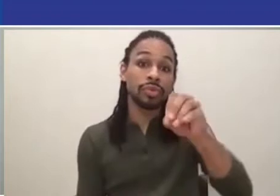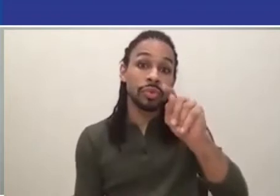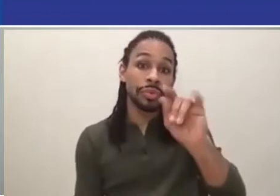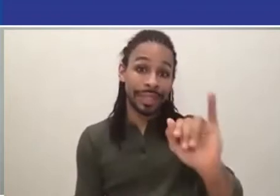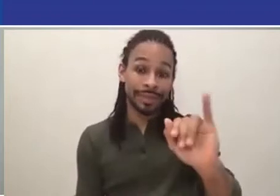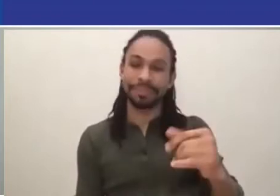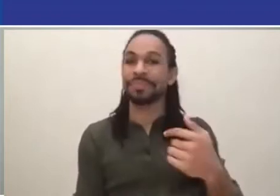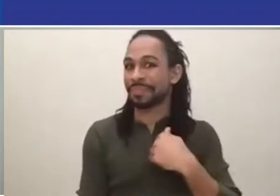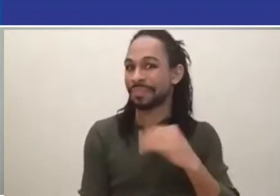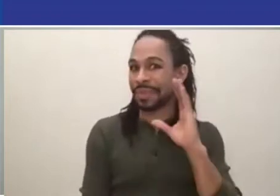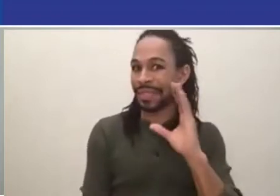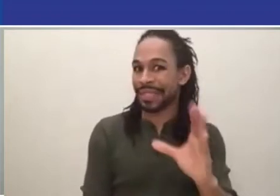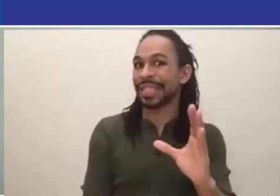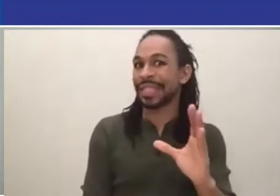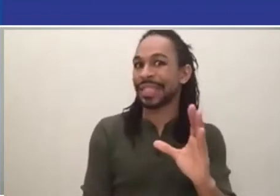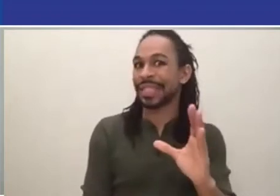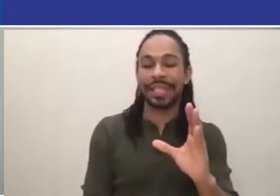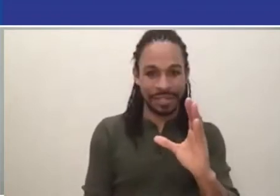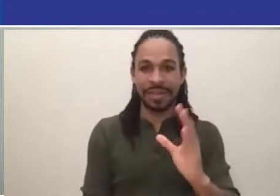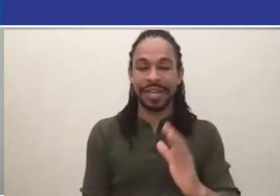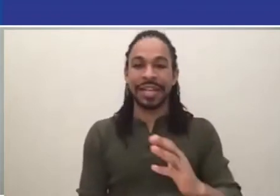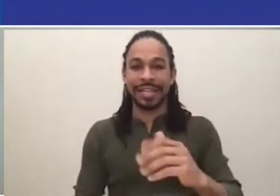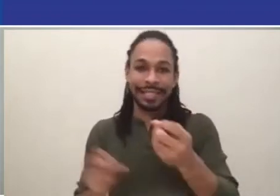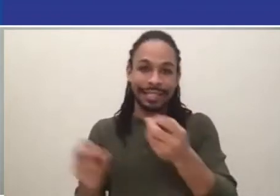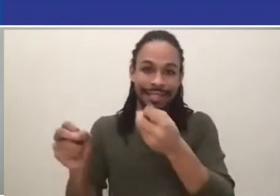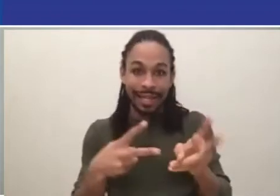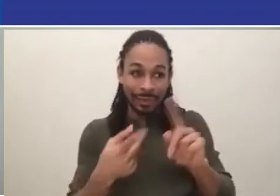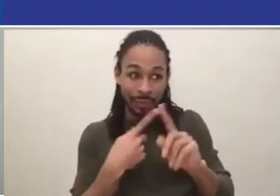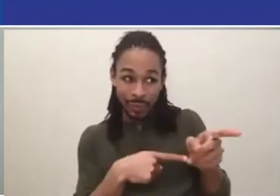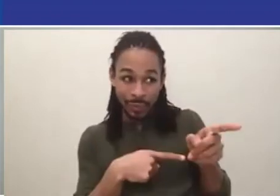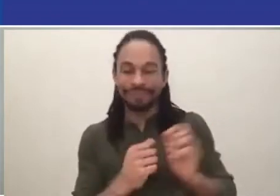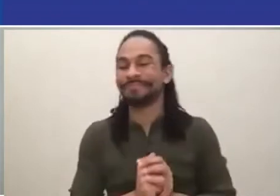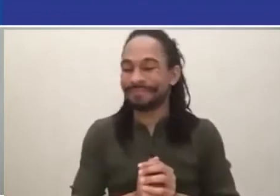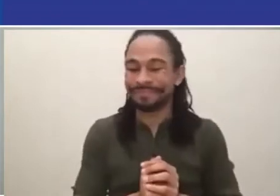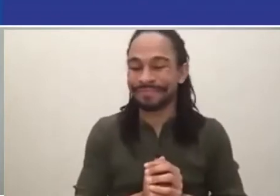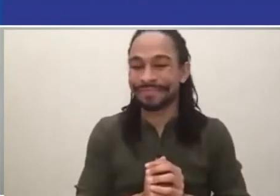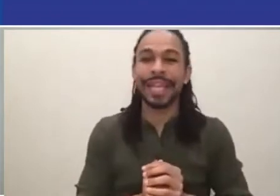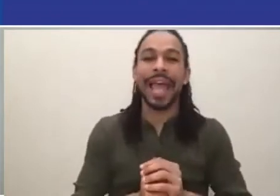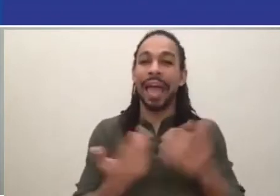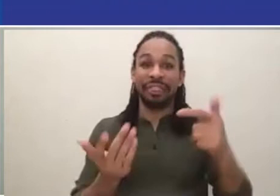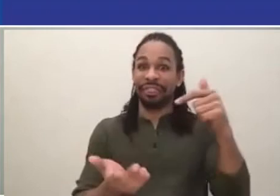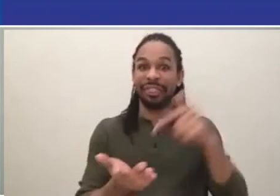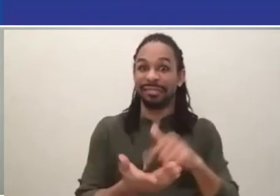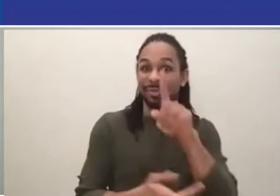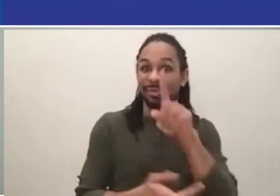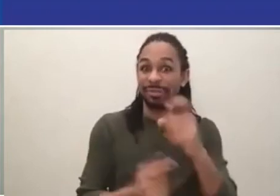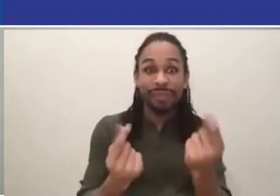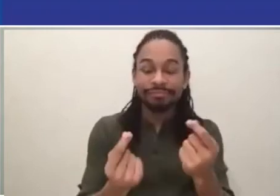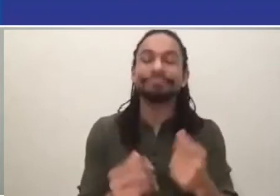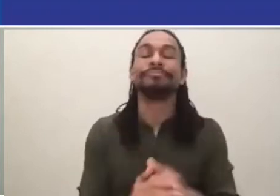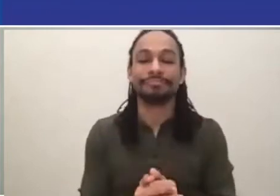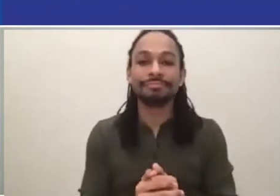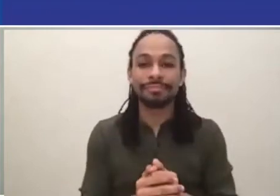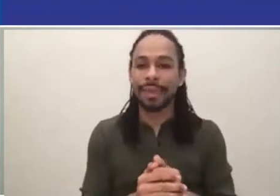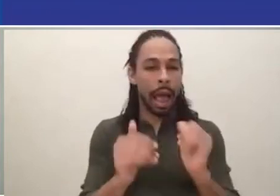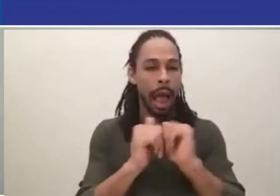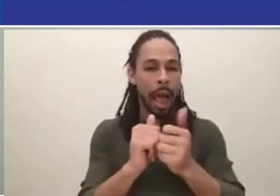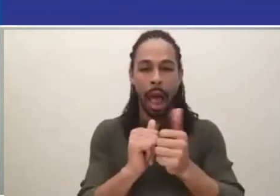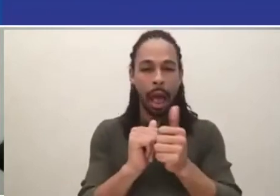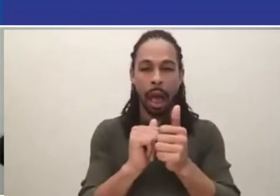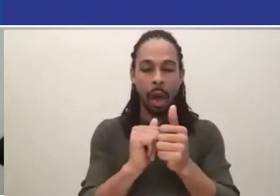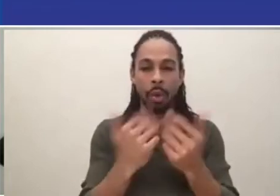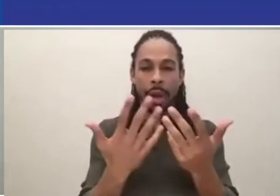to kick us off on this question. And the next question is, in what ways has social